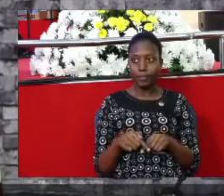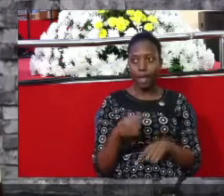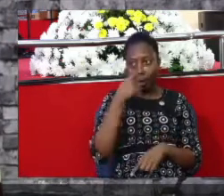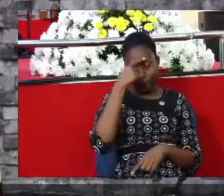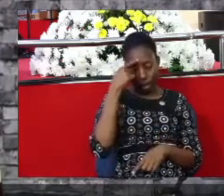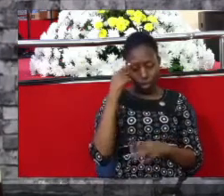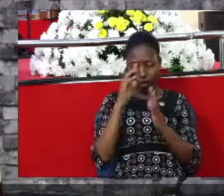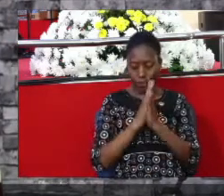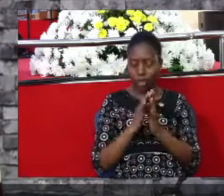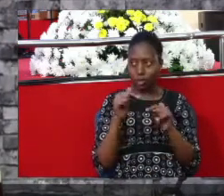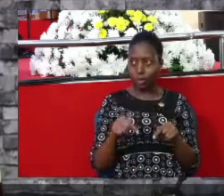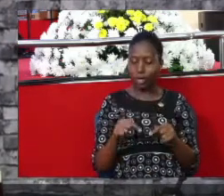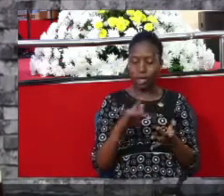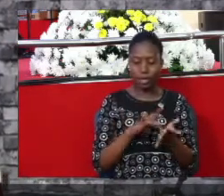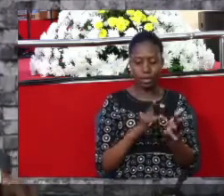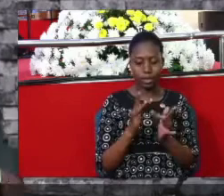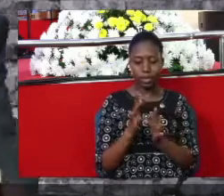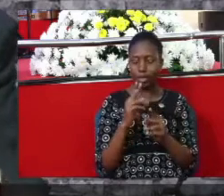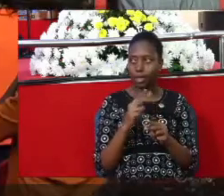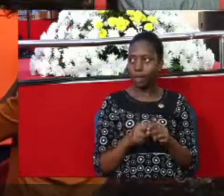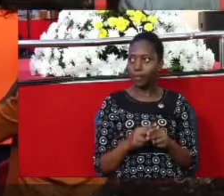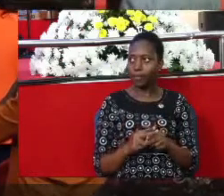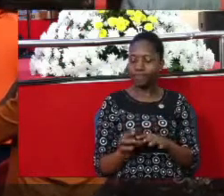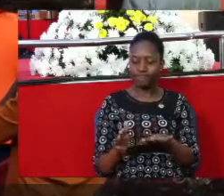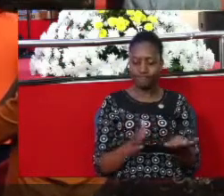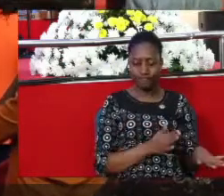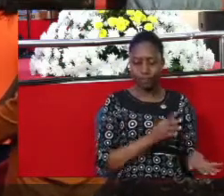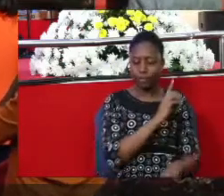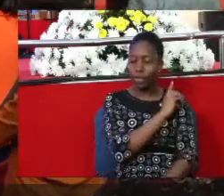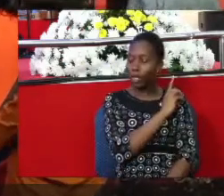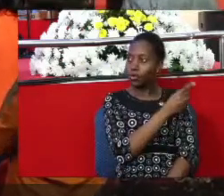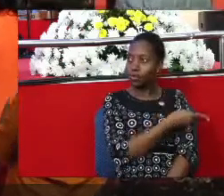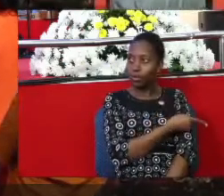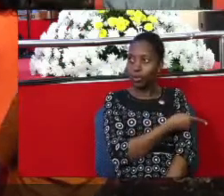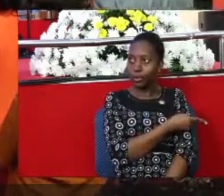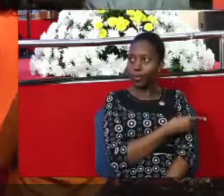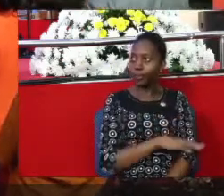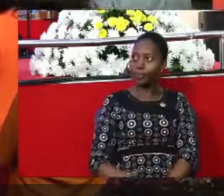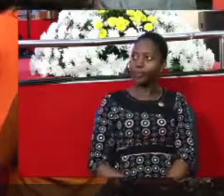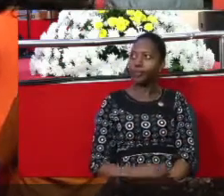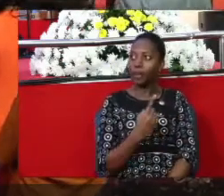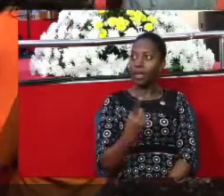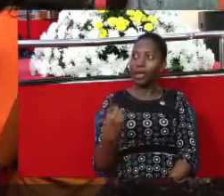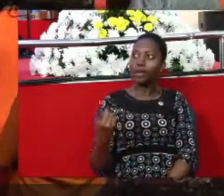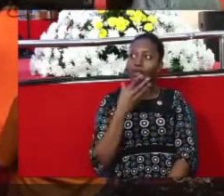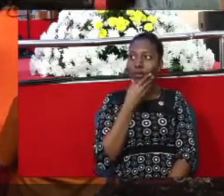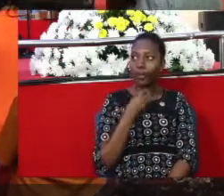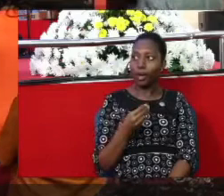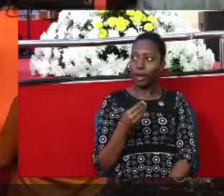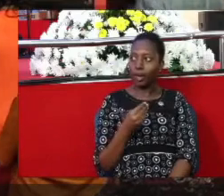in Jesus' name. Deuteronomy 16 verse 17. Every man shall give as is